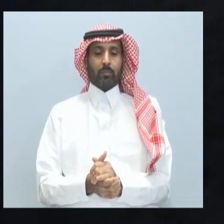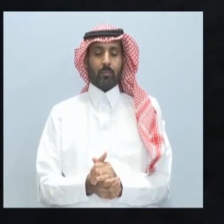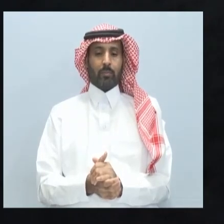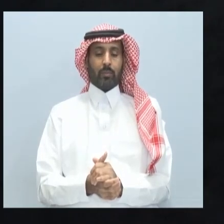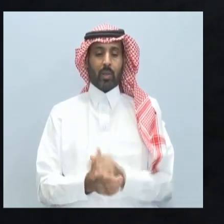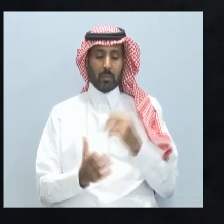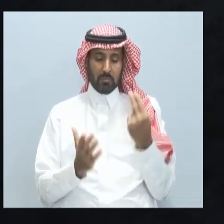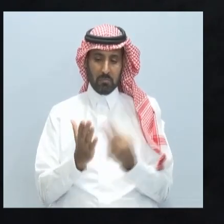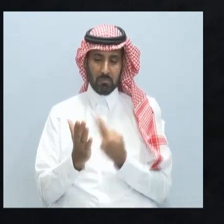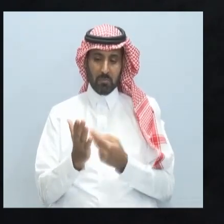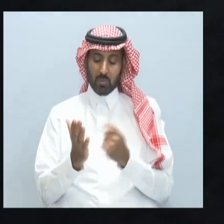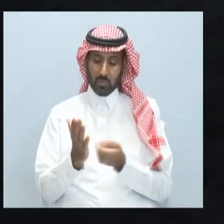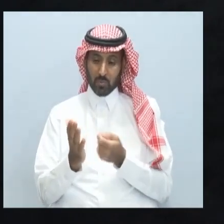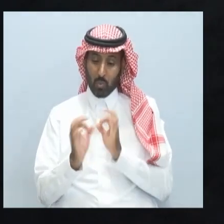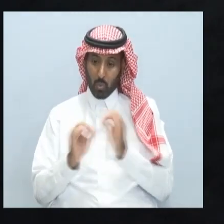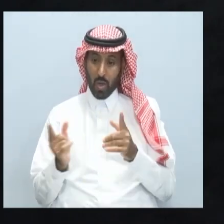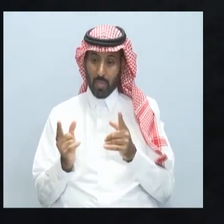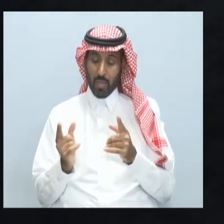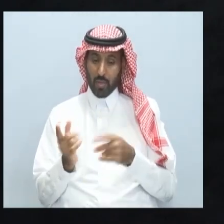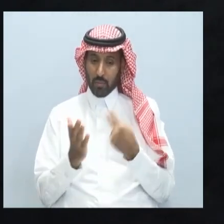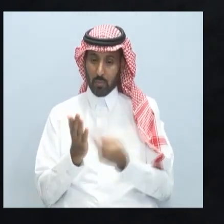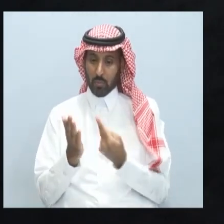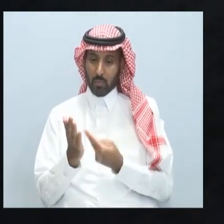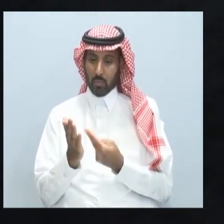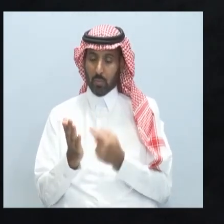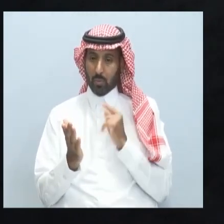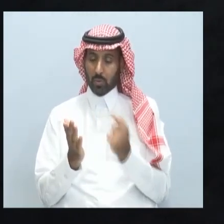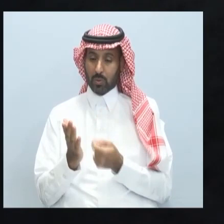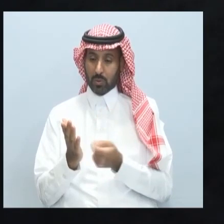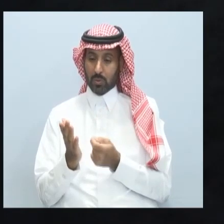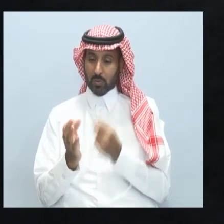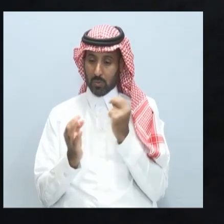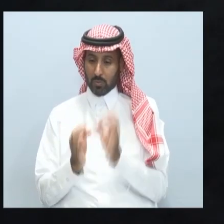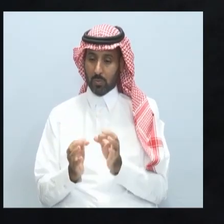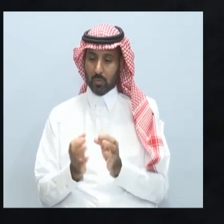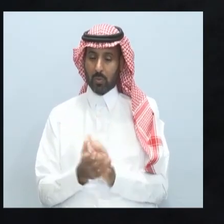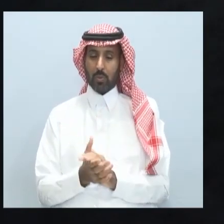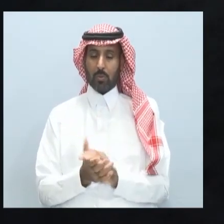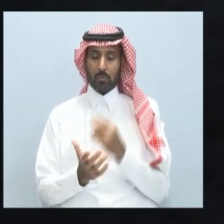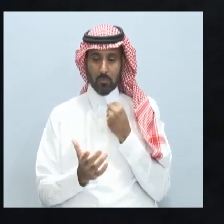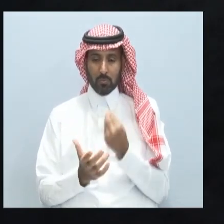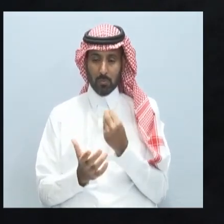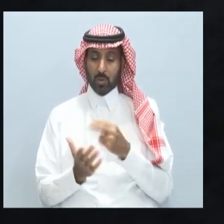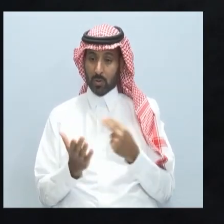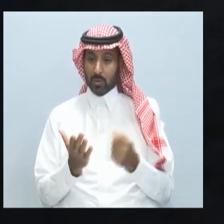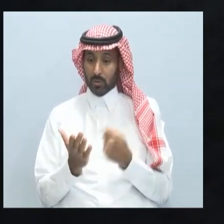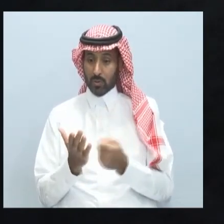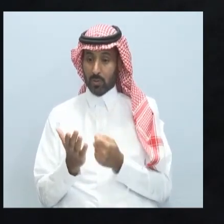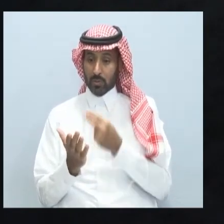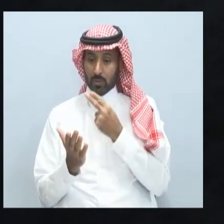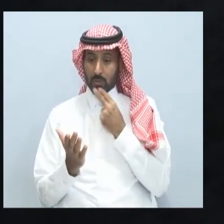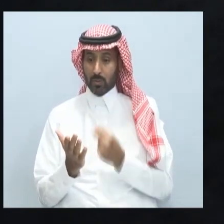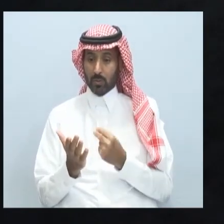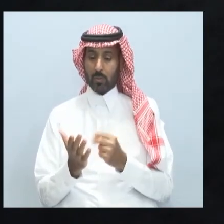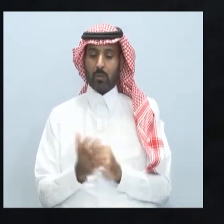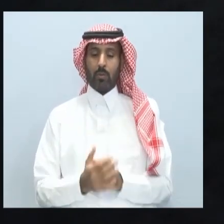Your handwriting, is it clear? Now, the handwriting is something that we miss a lot, especially that we are using electronic